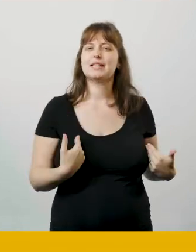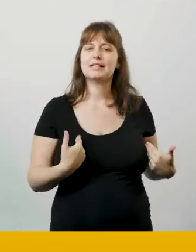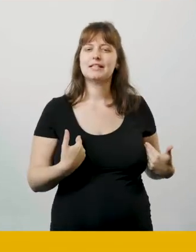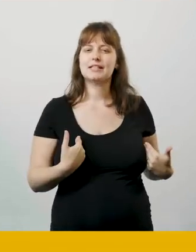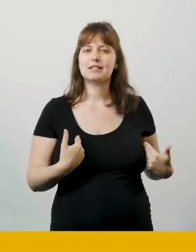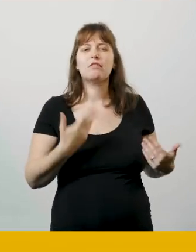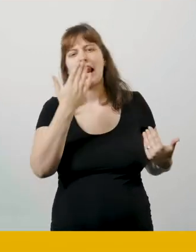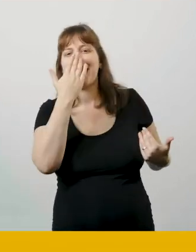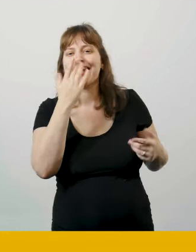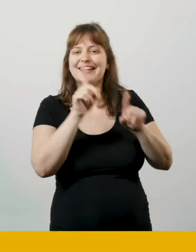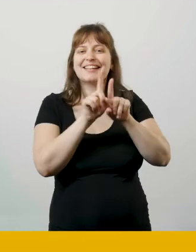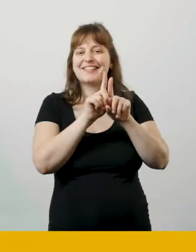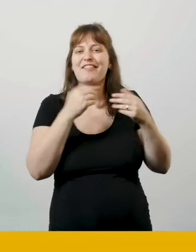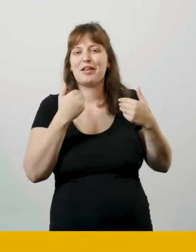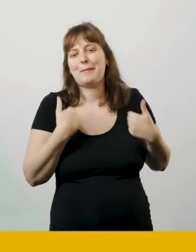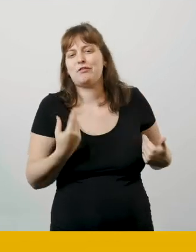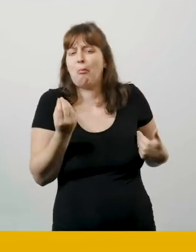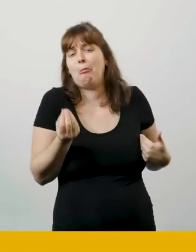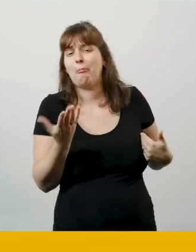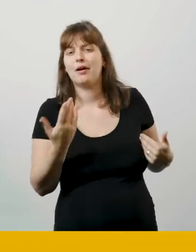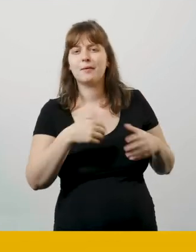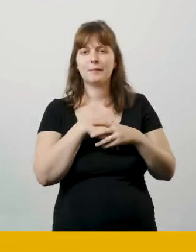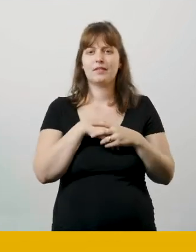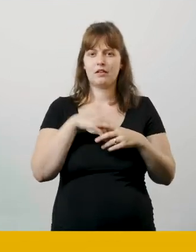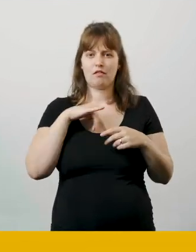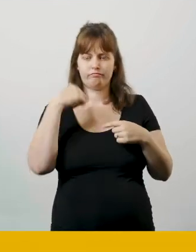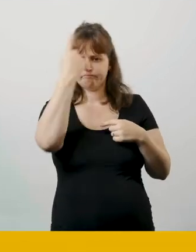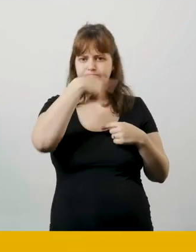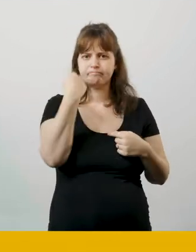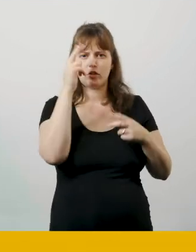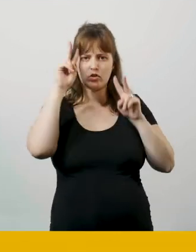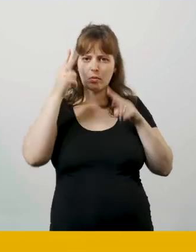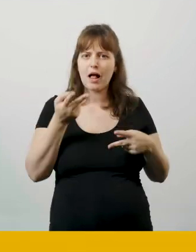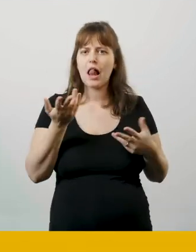real person. It's a doll with normal features and